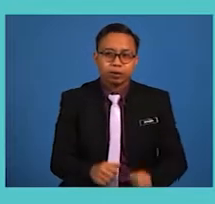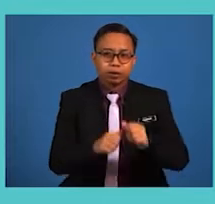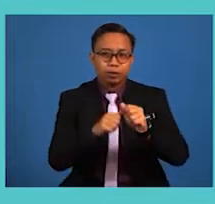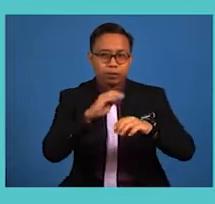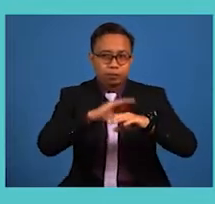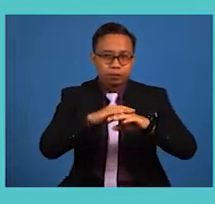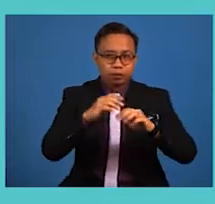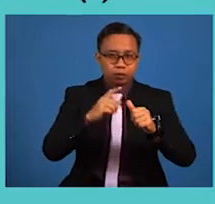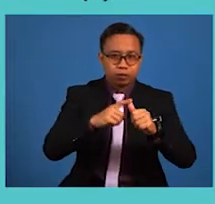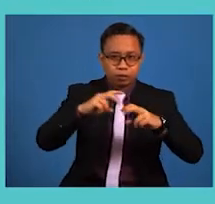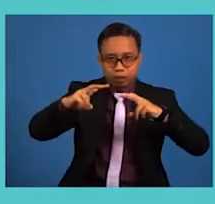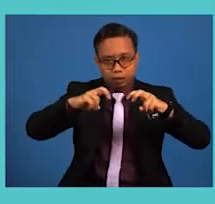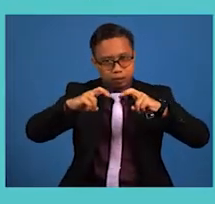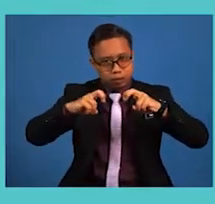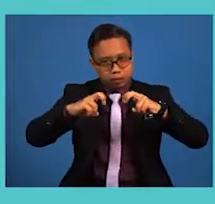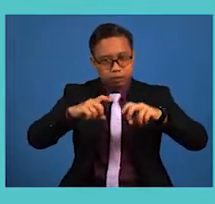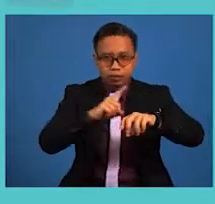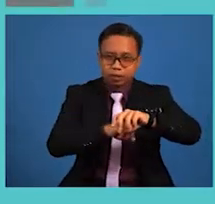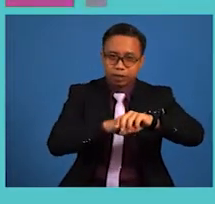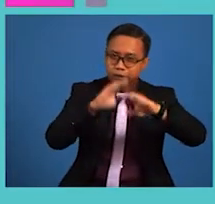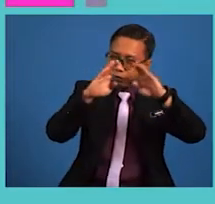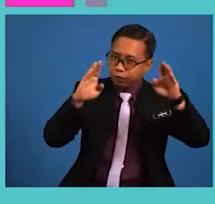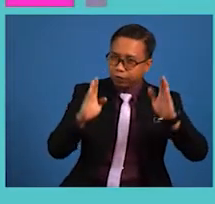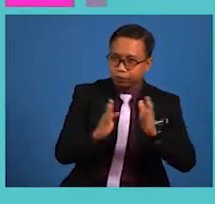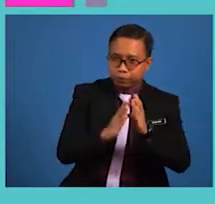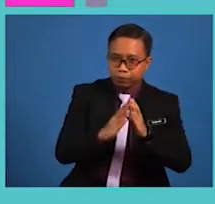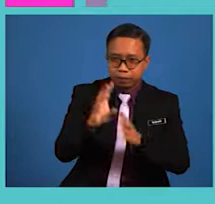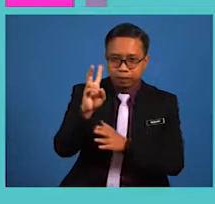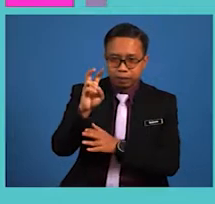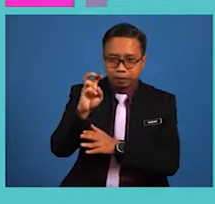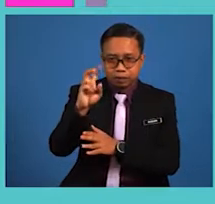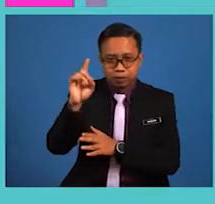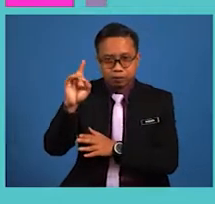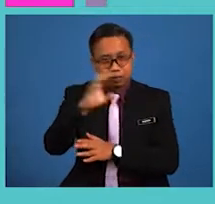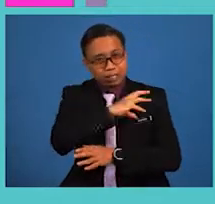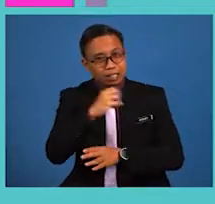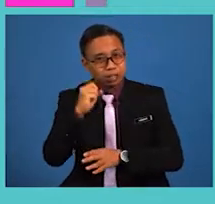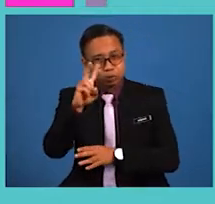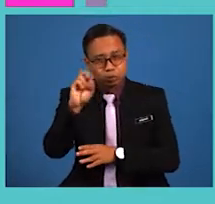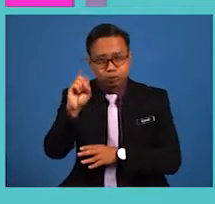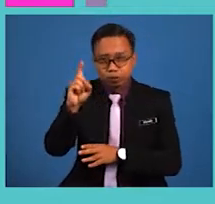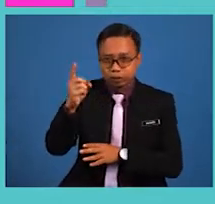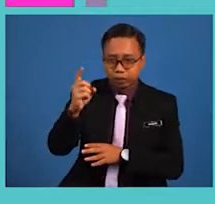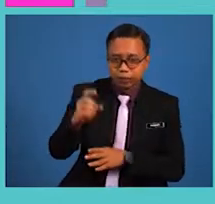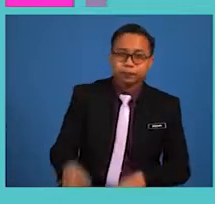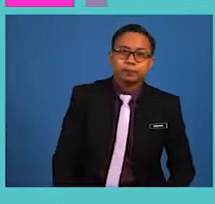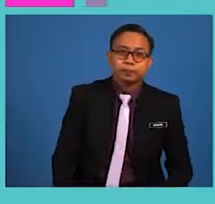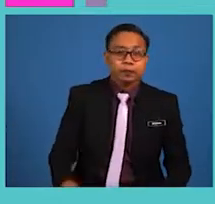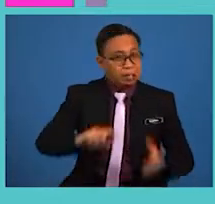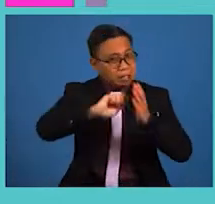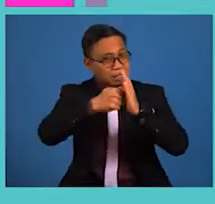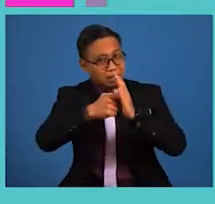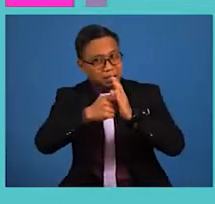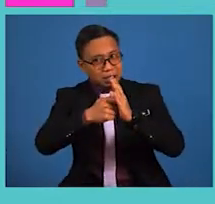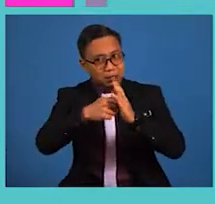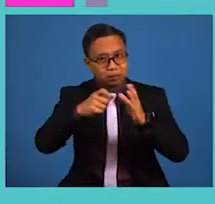Based on the first analysis, the time frames are 1970 and 2010. The key